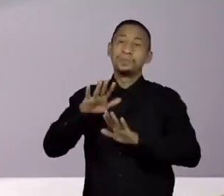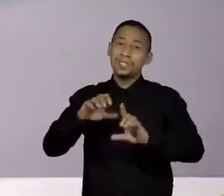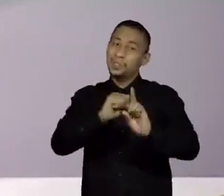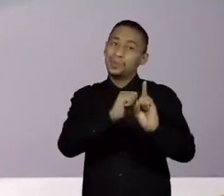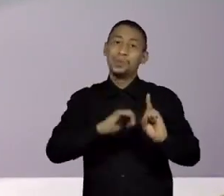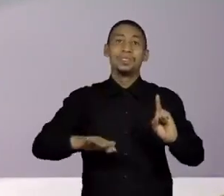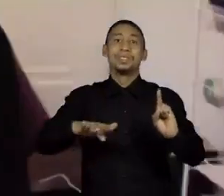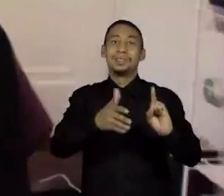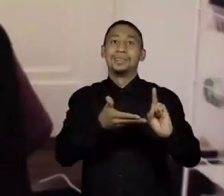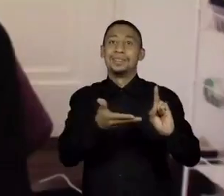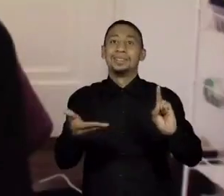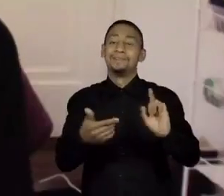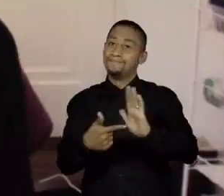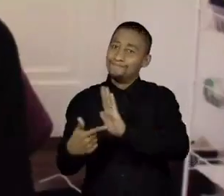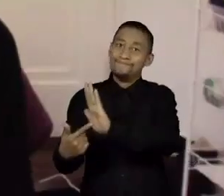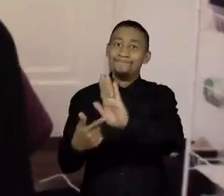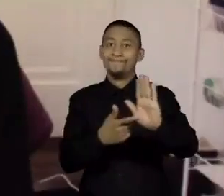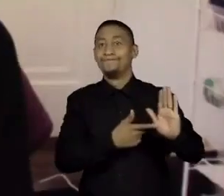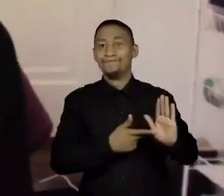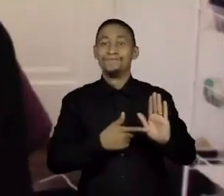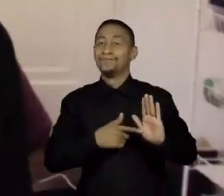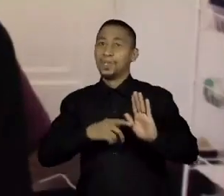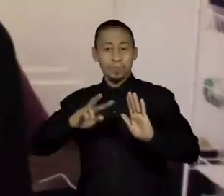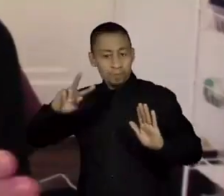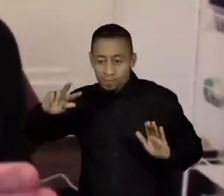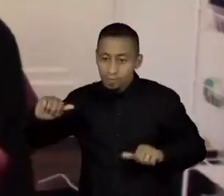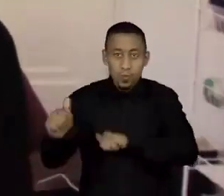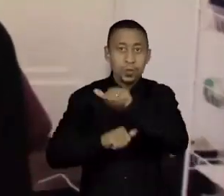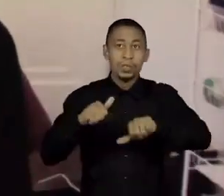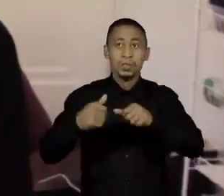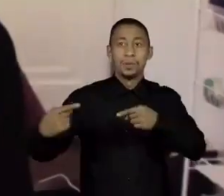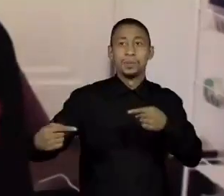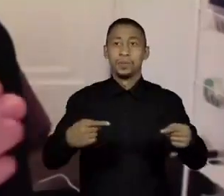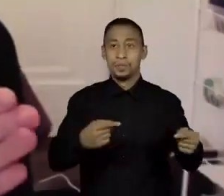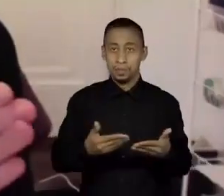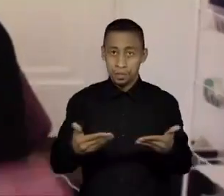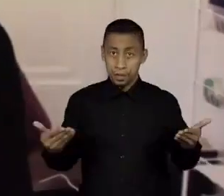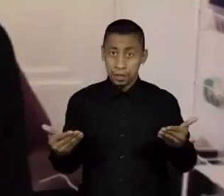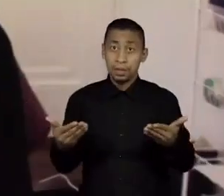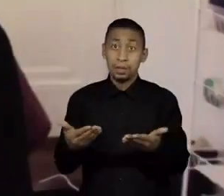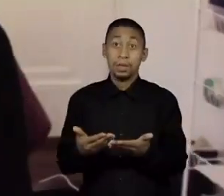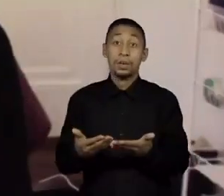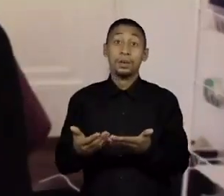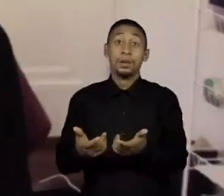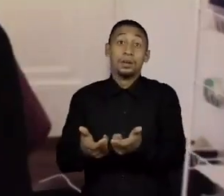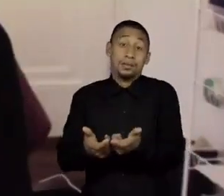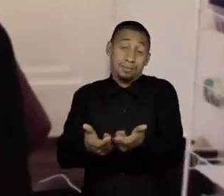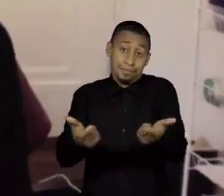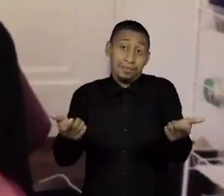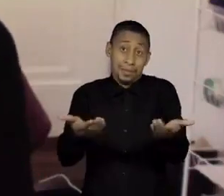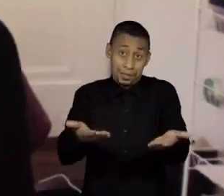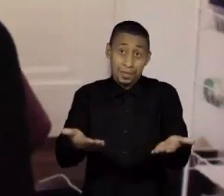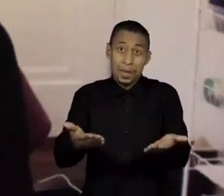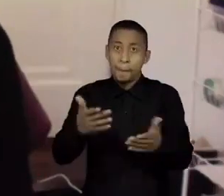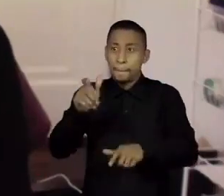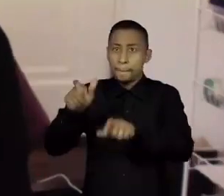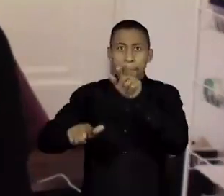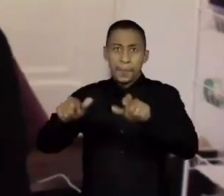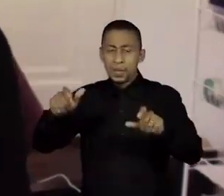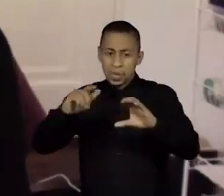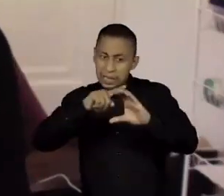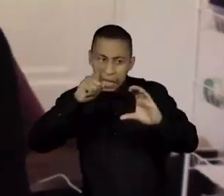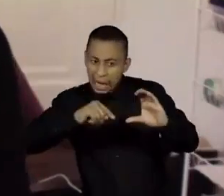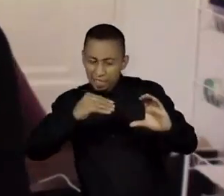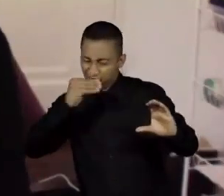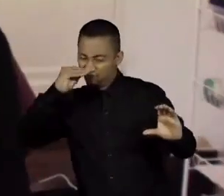what is turning the politics toward having countries that are parties that have been in denial about science and denial about